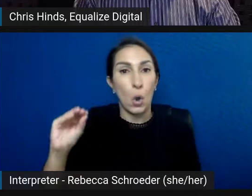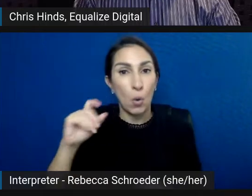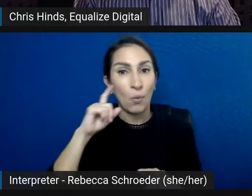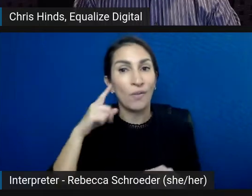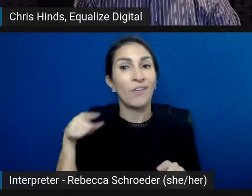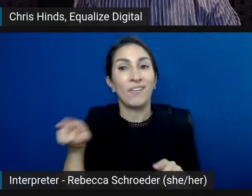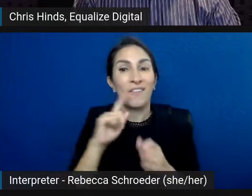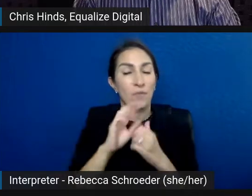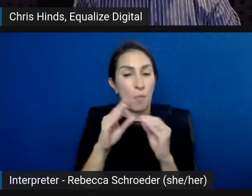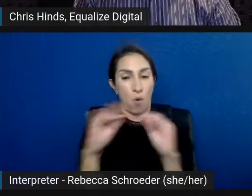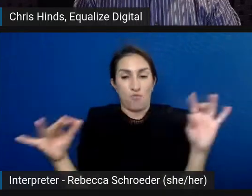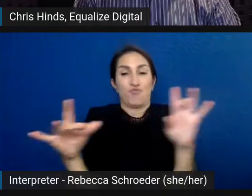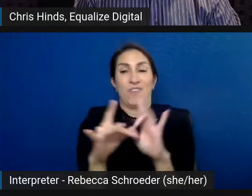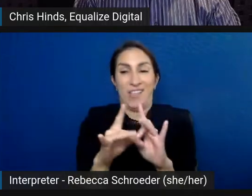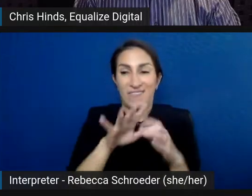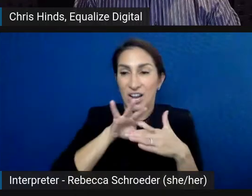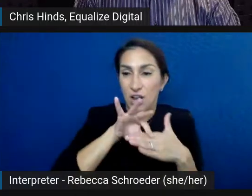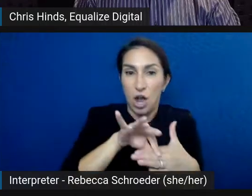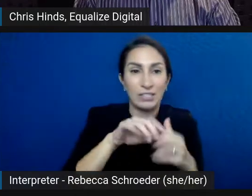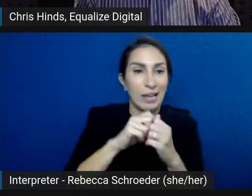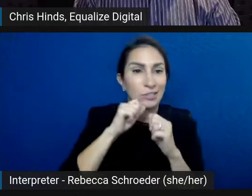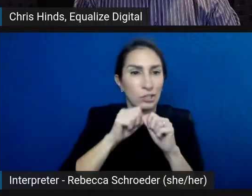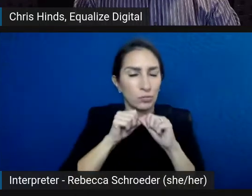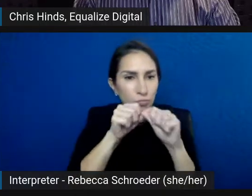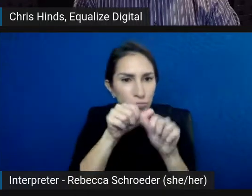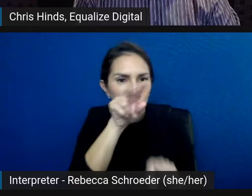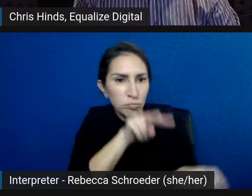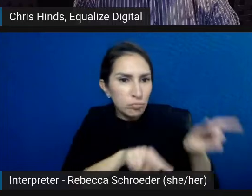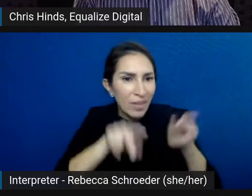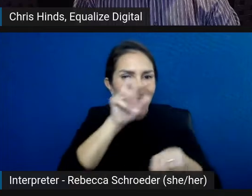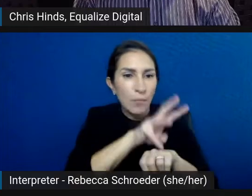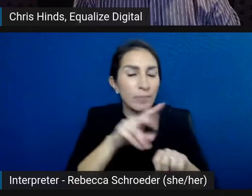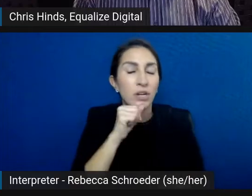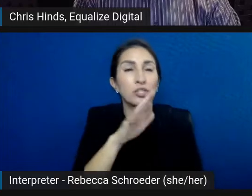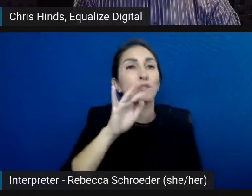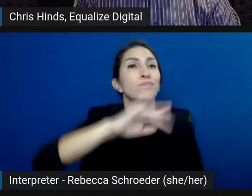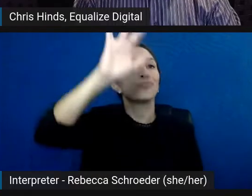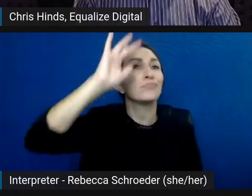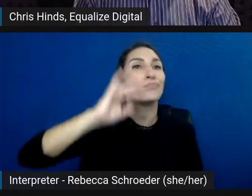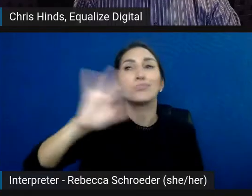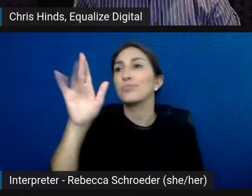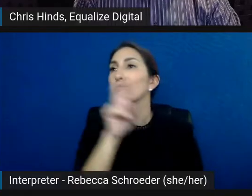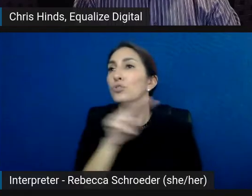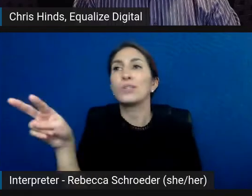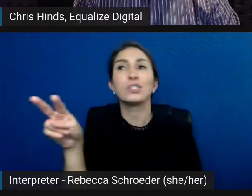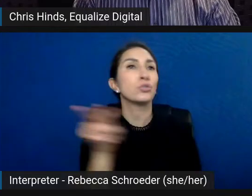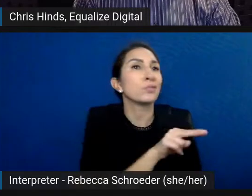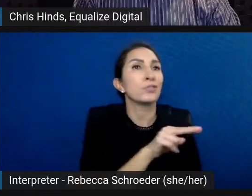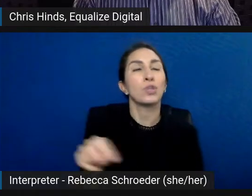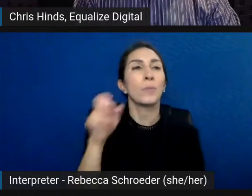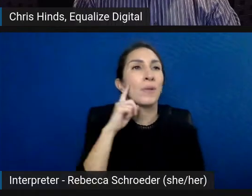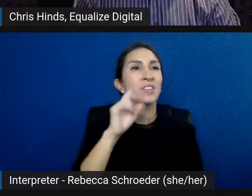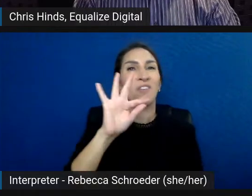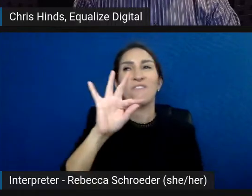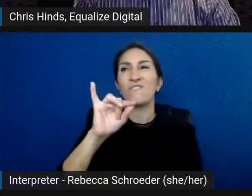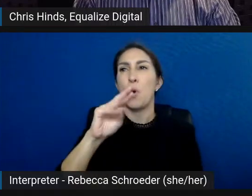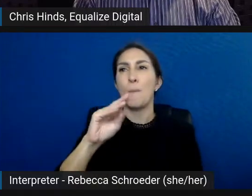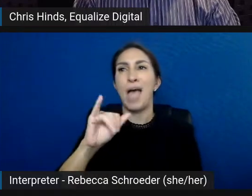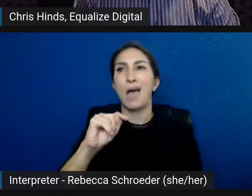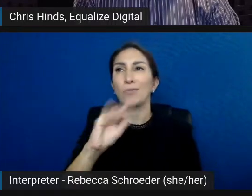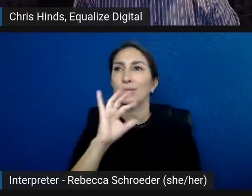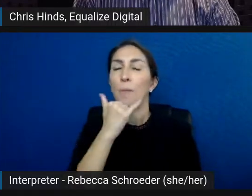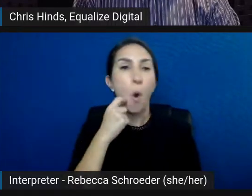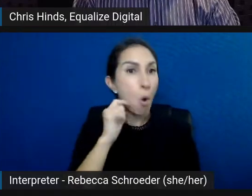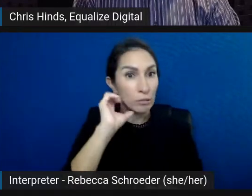staying on that site longer and not just bouncing off because it was formatted properly and somebody was able to find what they were actually